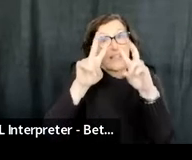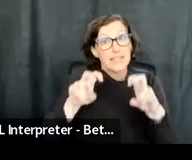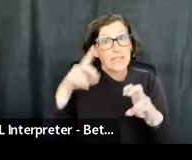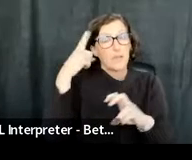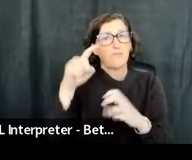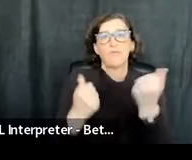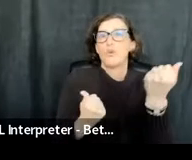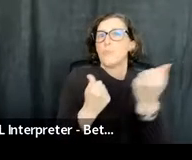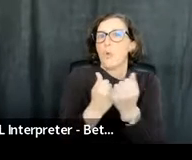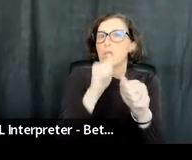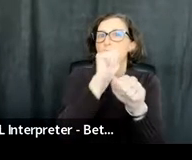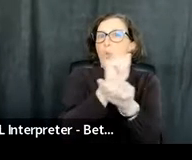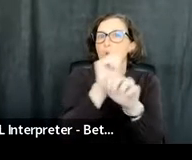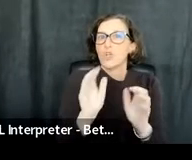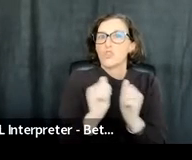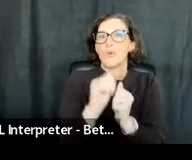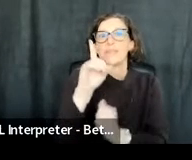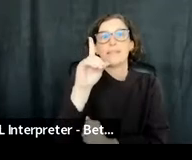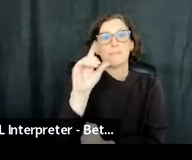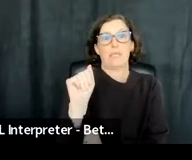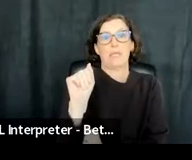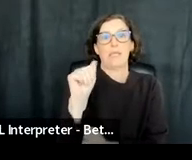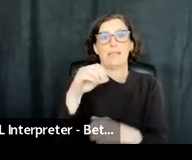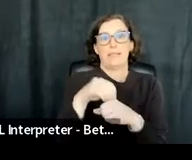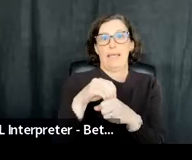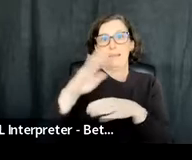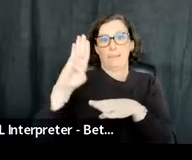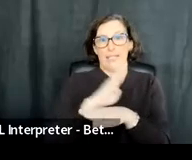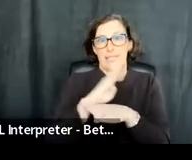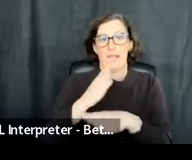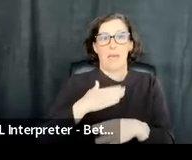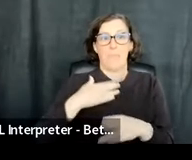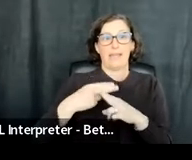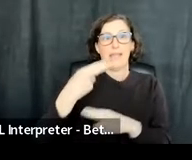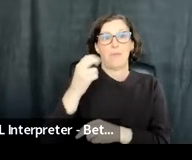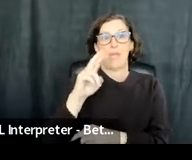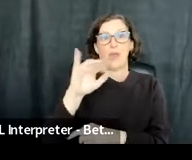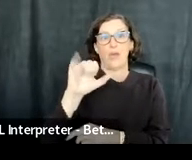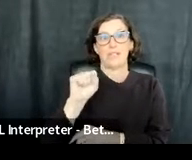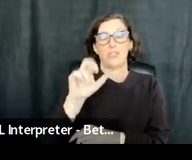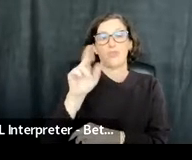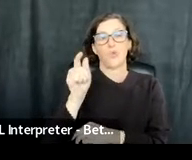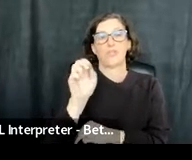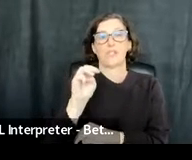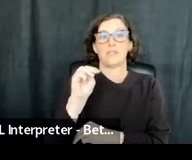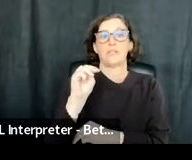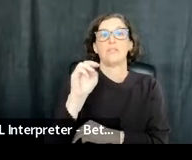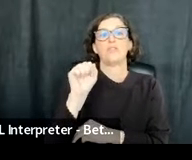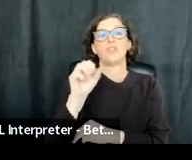supporting employees with disabilities in the enterprise. My name is Harris Rosenzweig. I'm the Director of Accessibility.